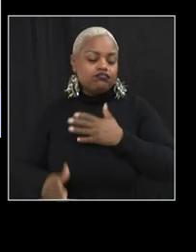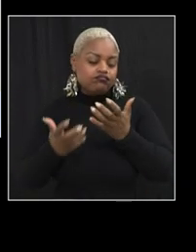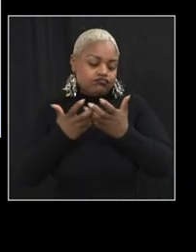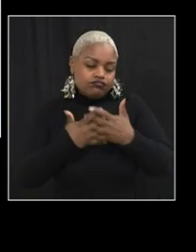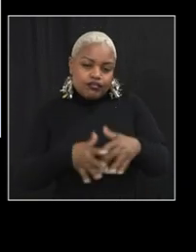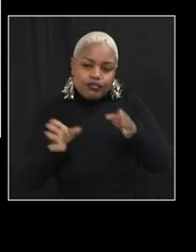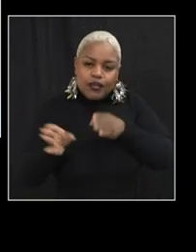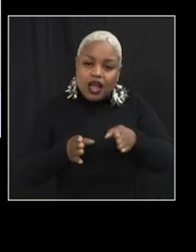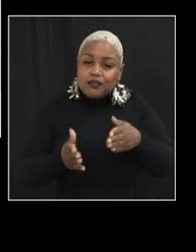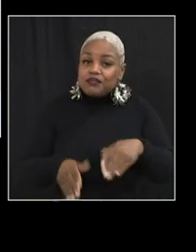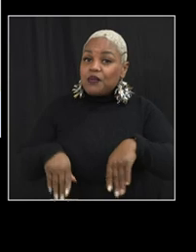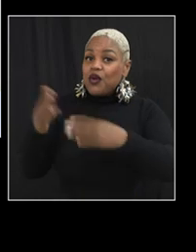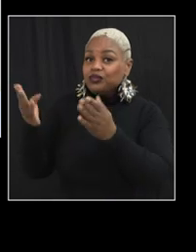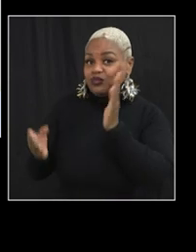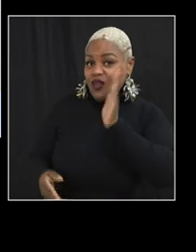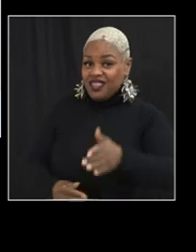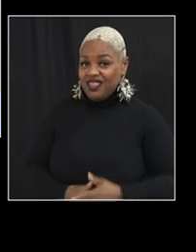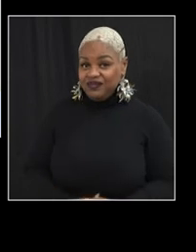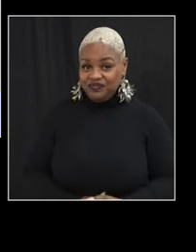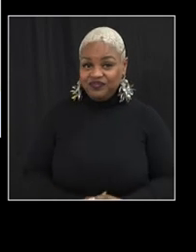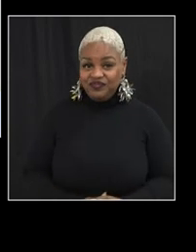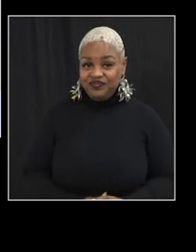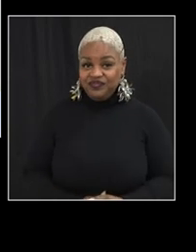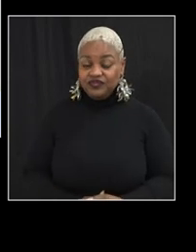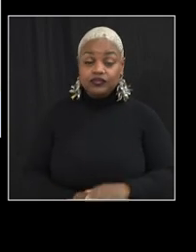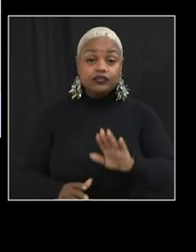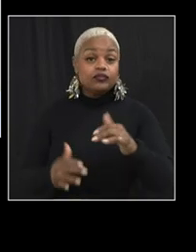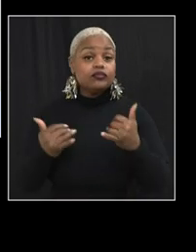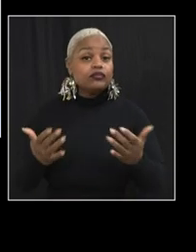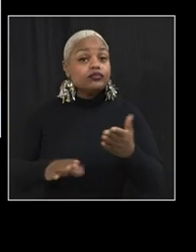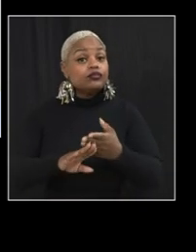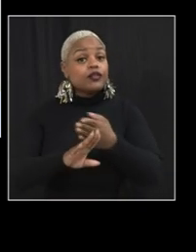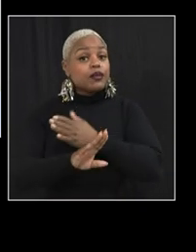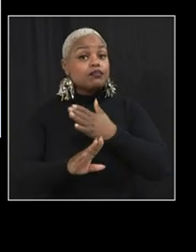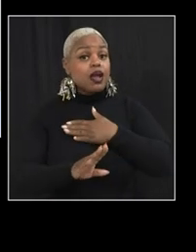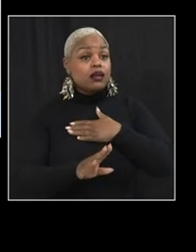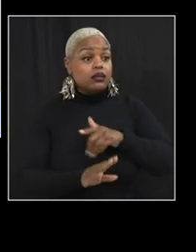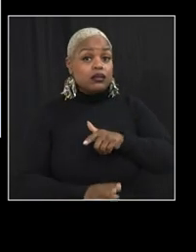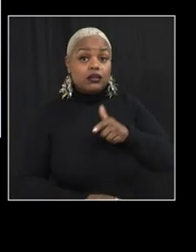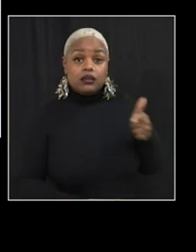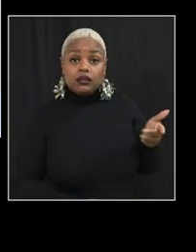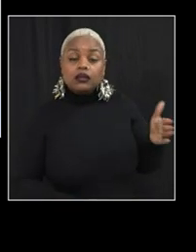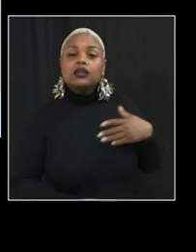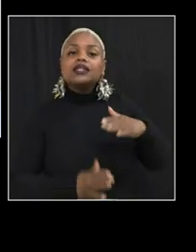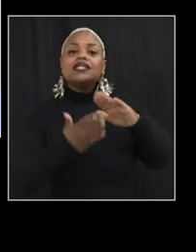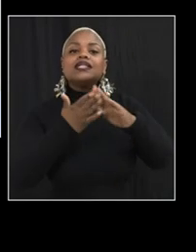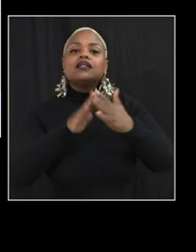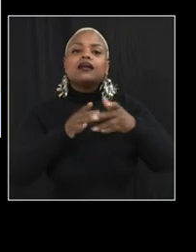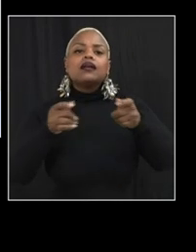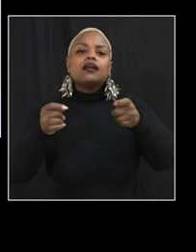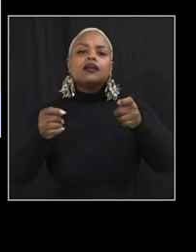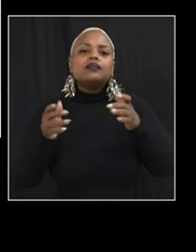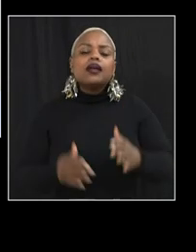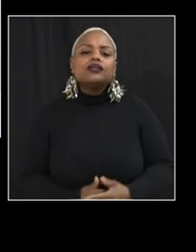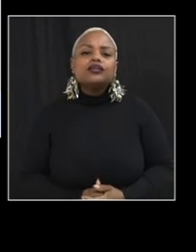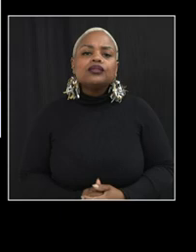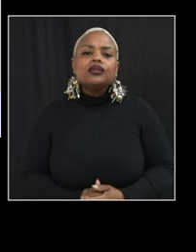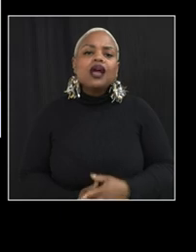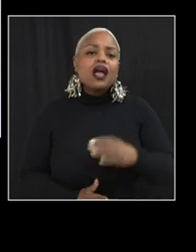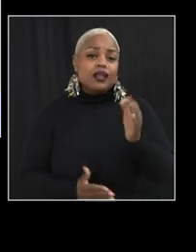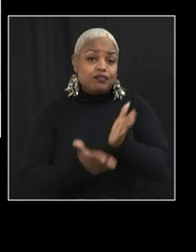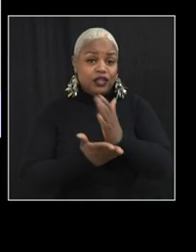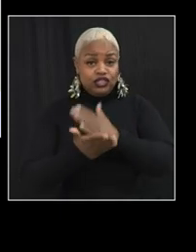Columbia. So before I turn it over to Kevin and to Jenny, I do want to say a